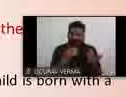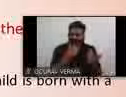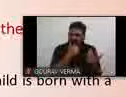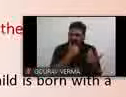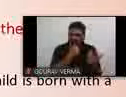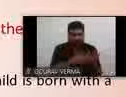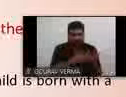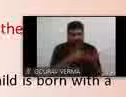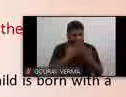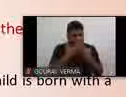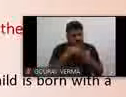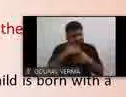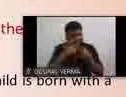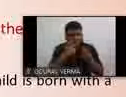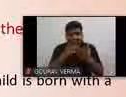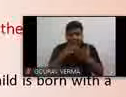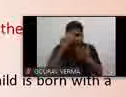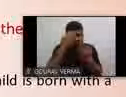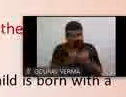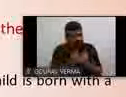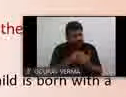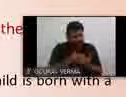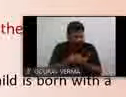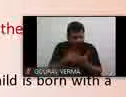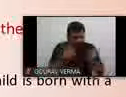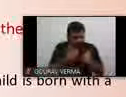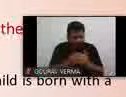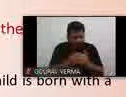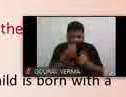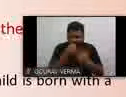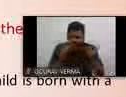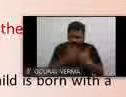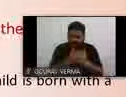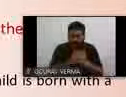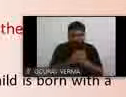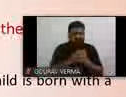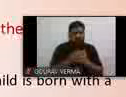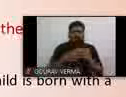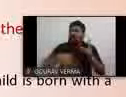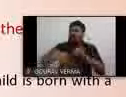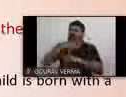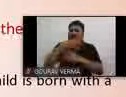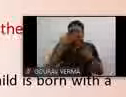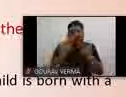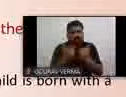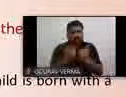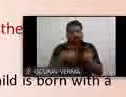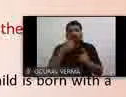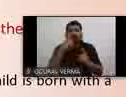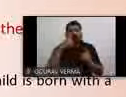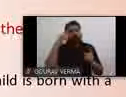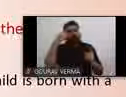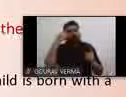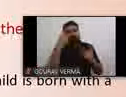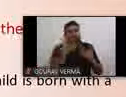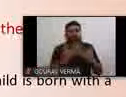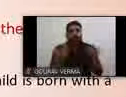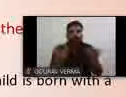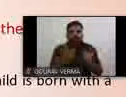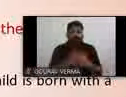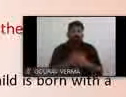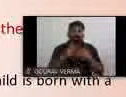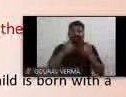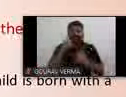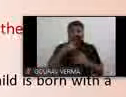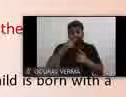ever learn anything, to walk, to eat, to be a part of outer world. Then the women in